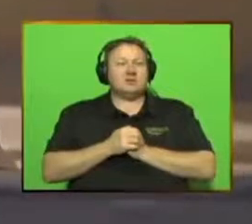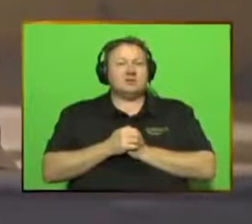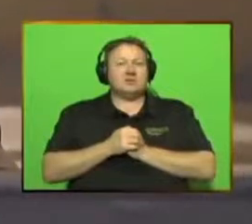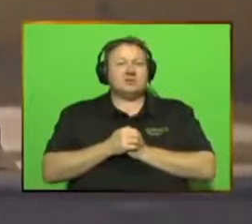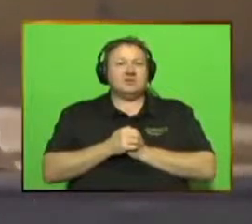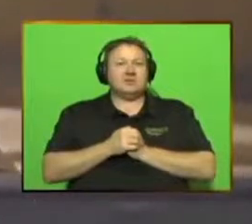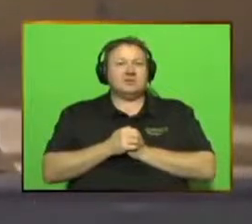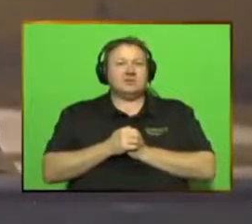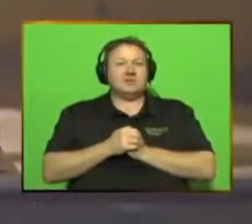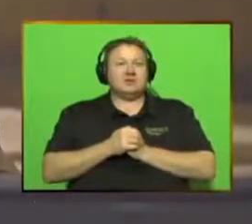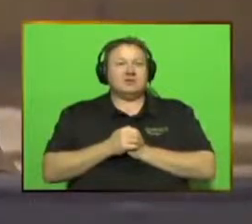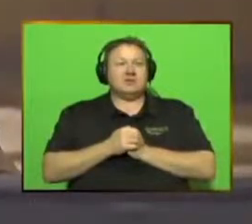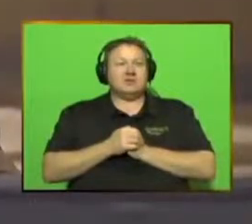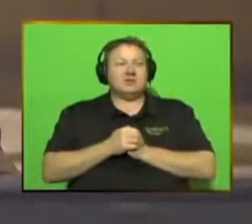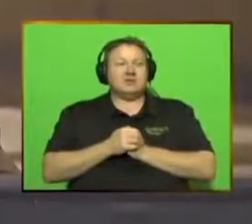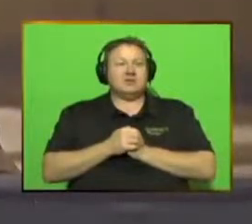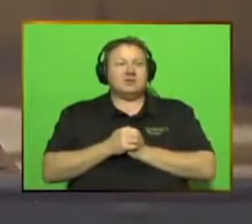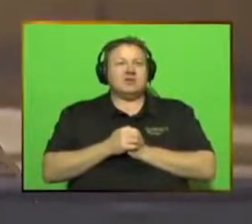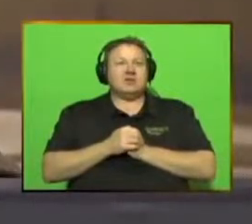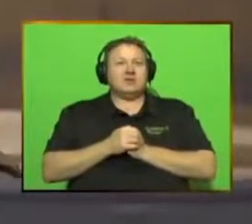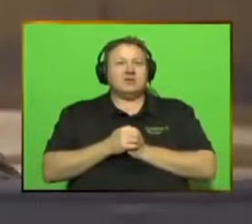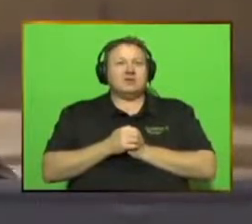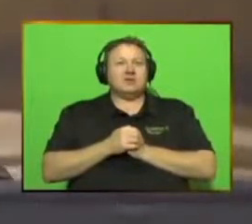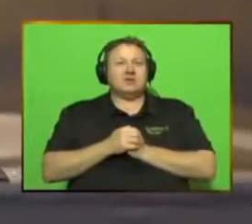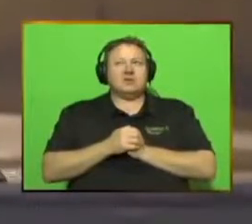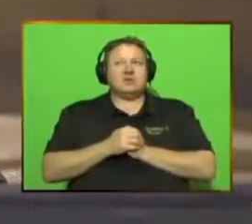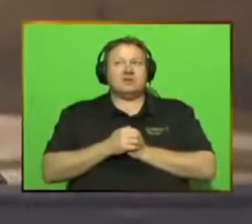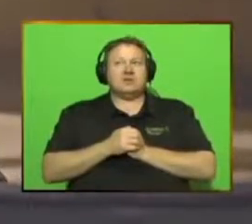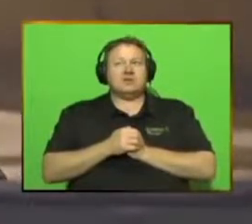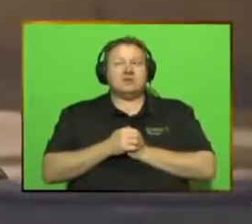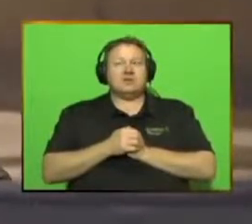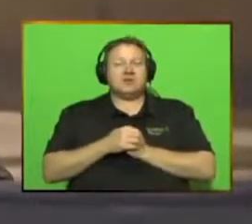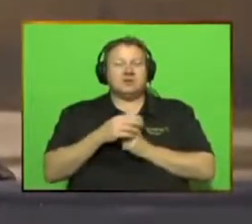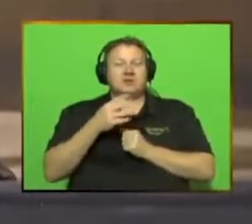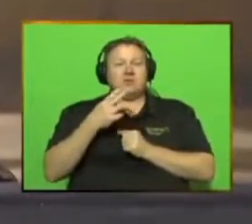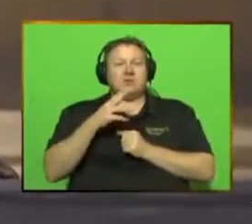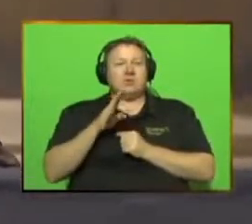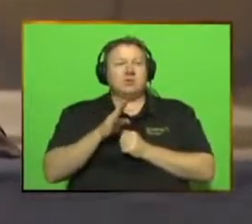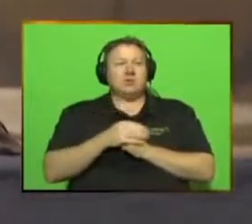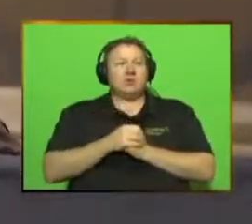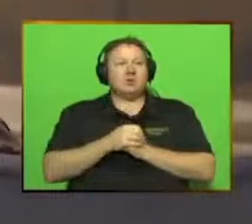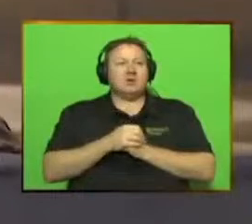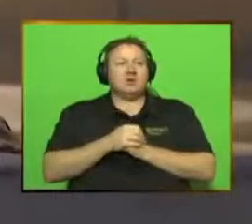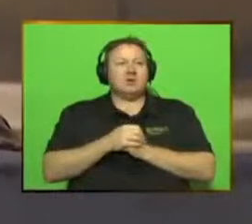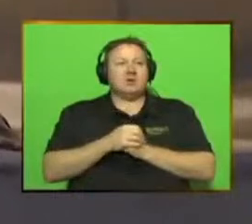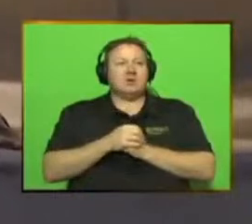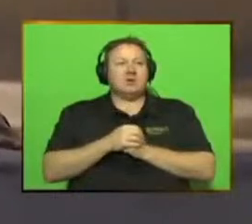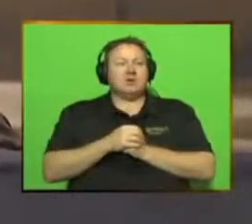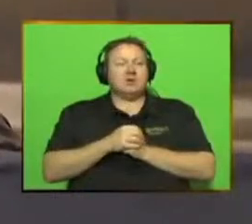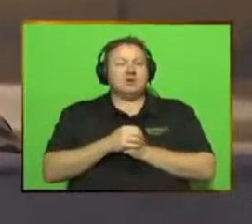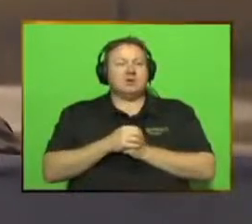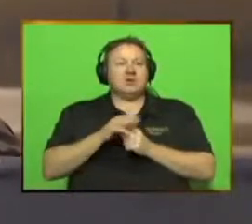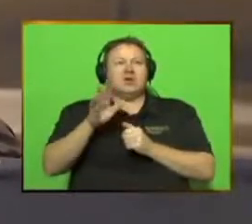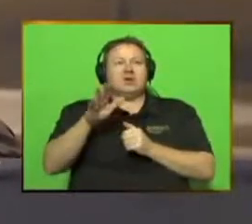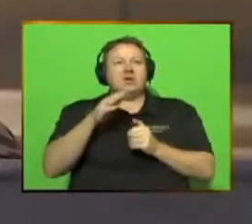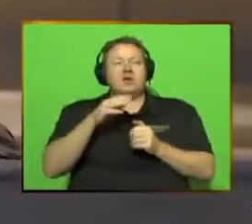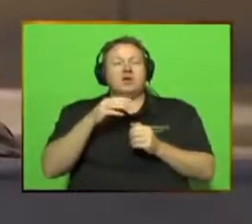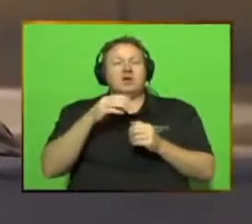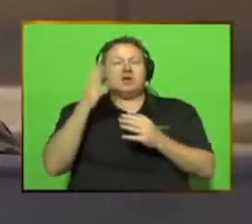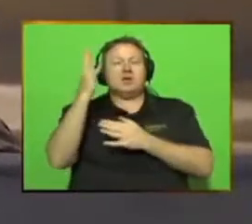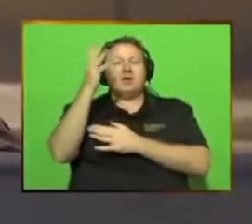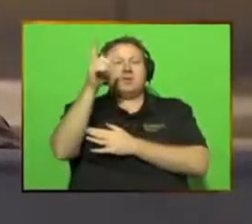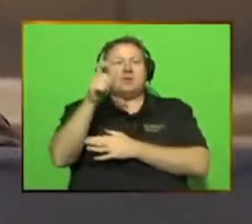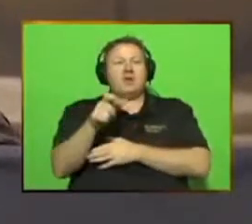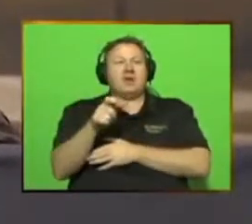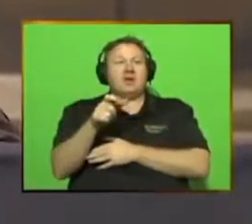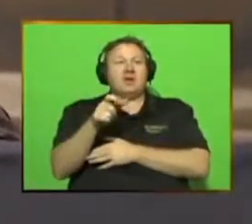it's Honourable Sorry? Telezi here. I wanted to check whether the Speaker can use her discretion to also announce the results